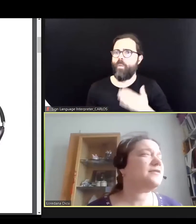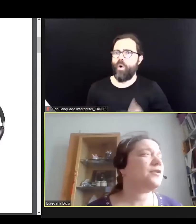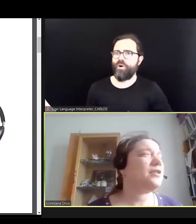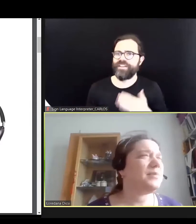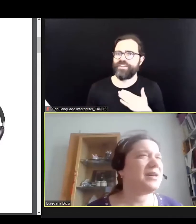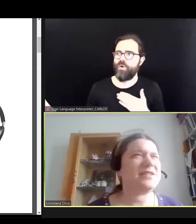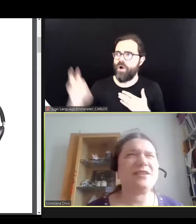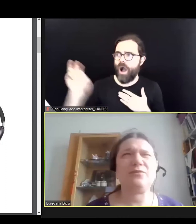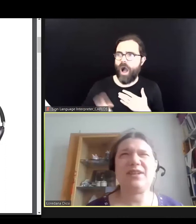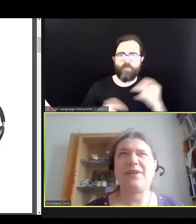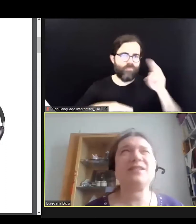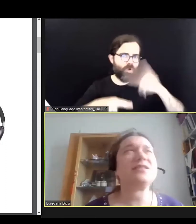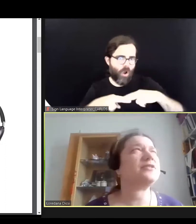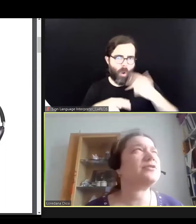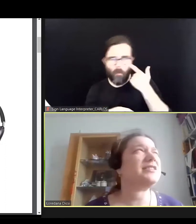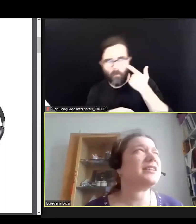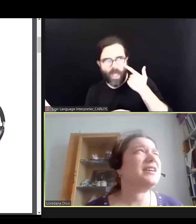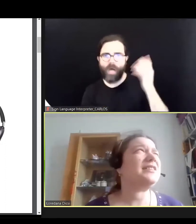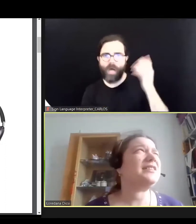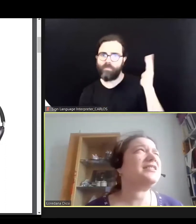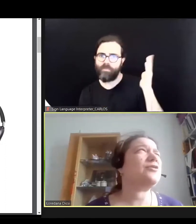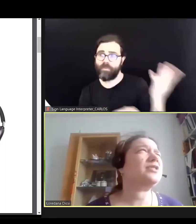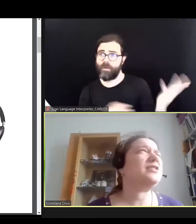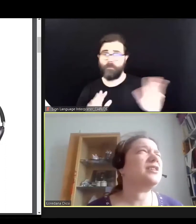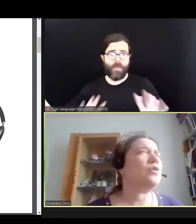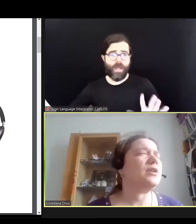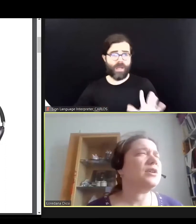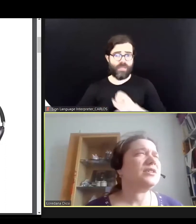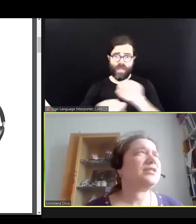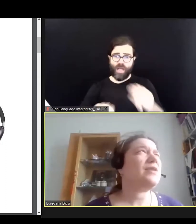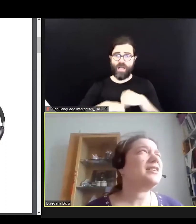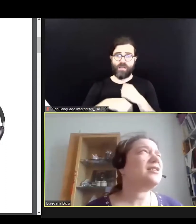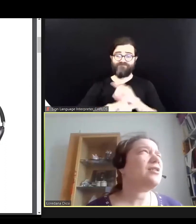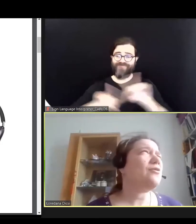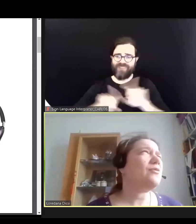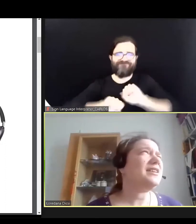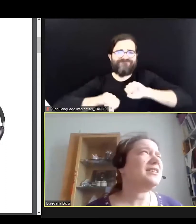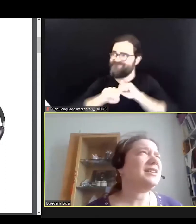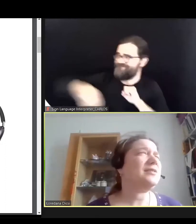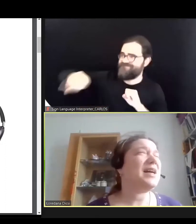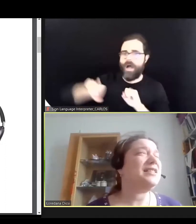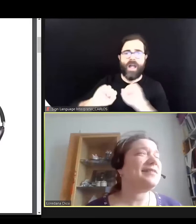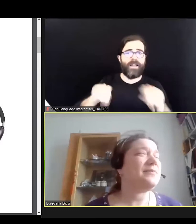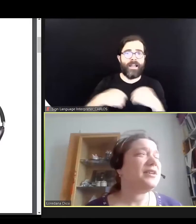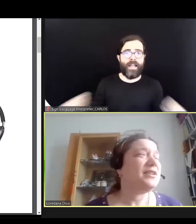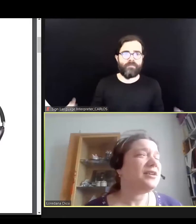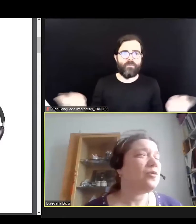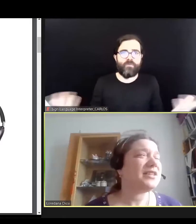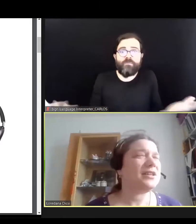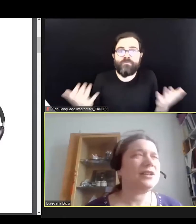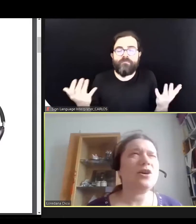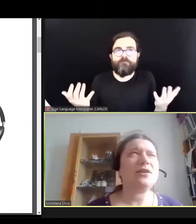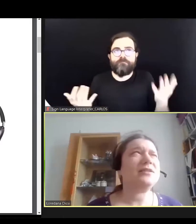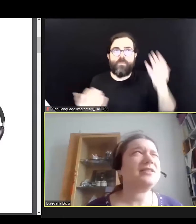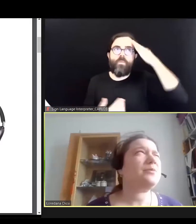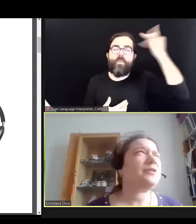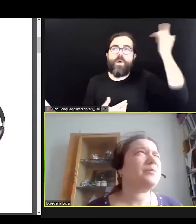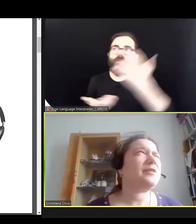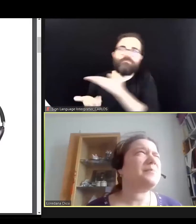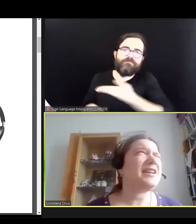first of all, maybe they don't have access to this and they don't know. So I know in Belgium, there was a lot,